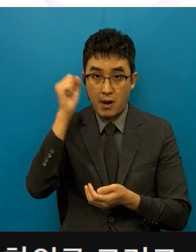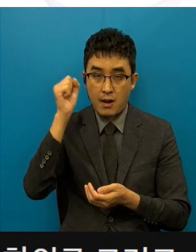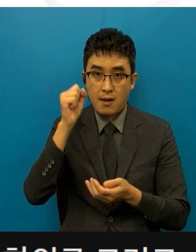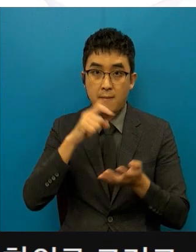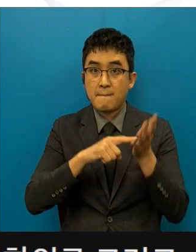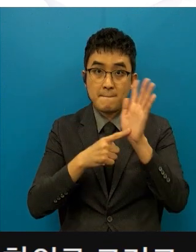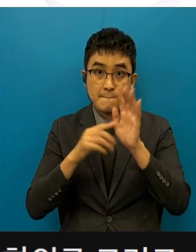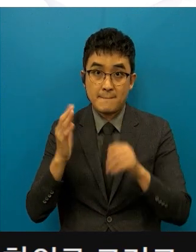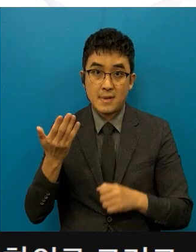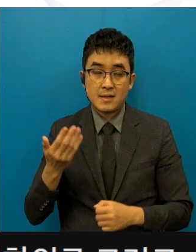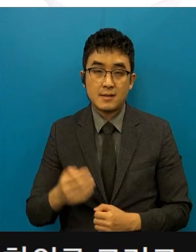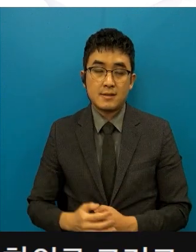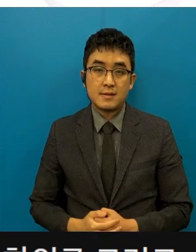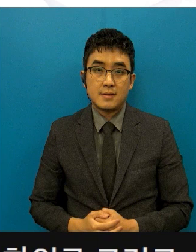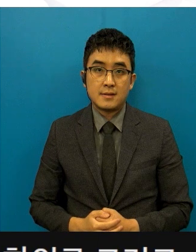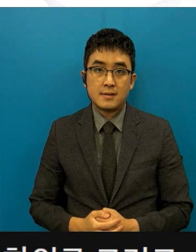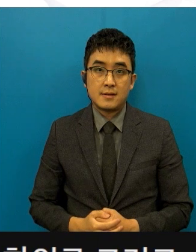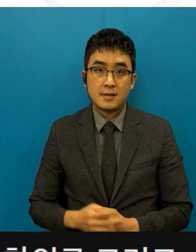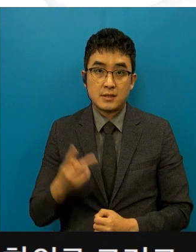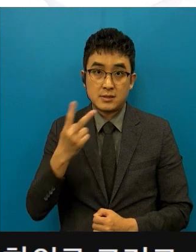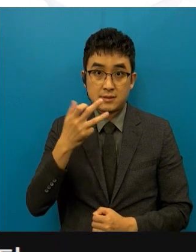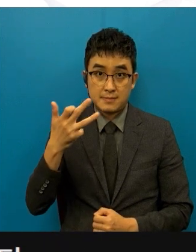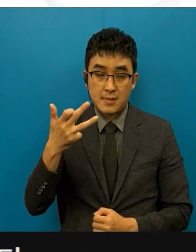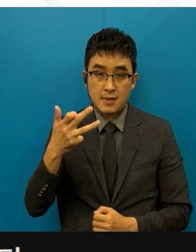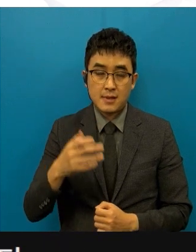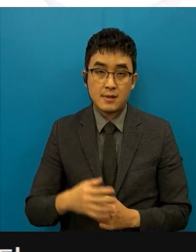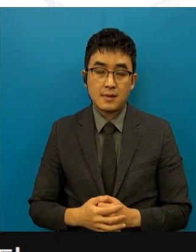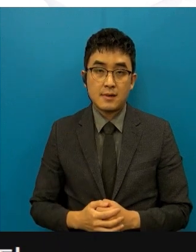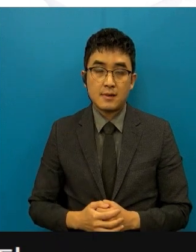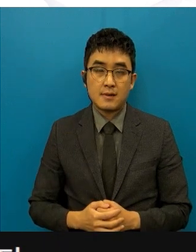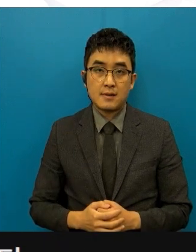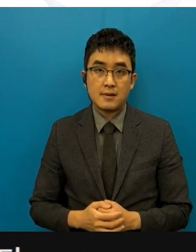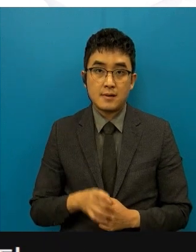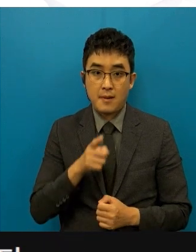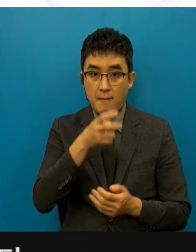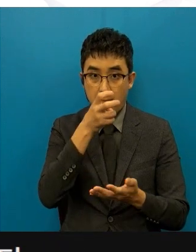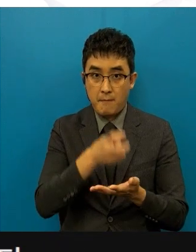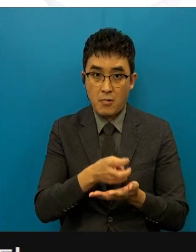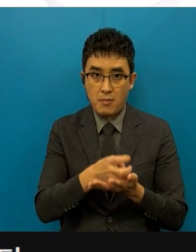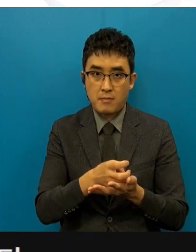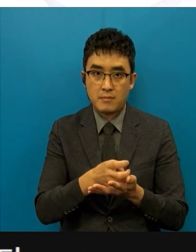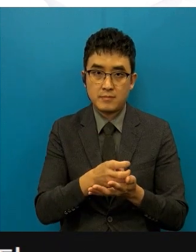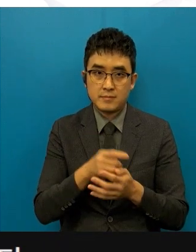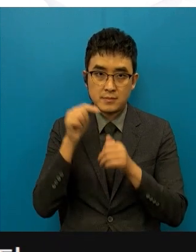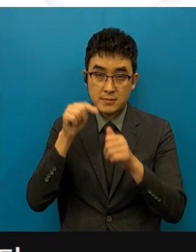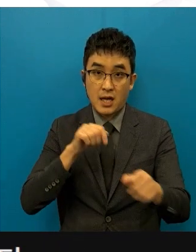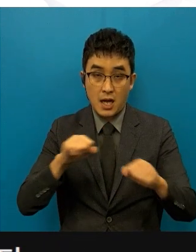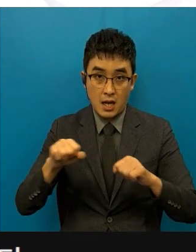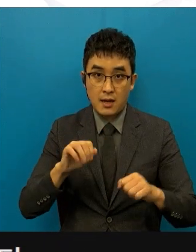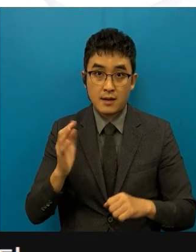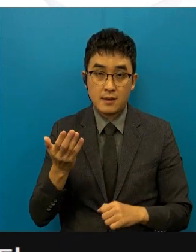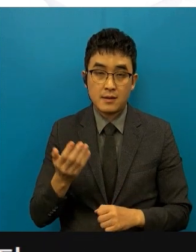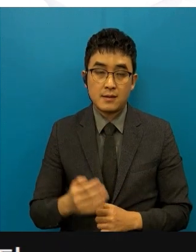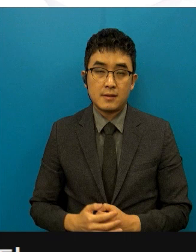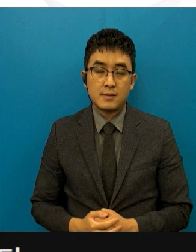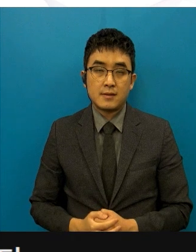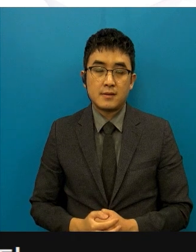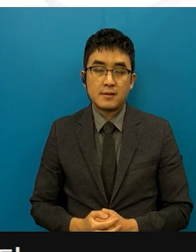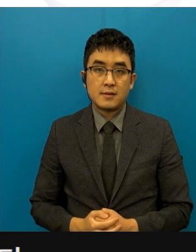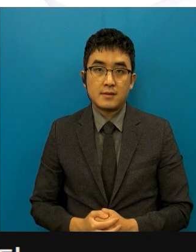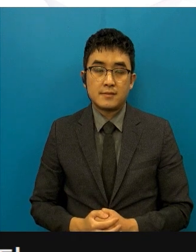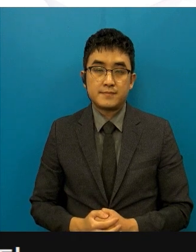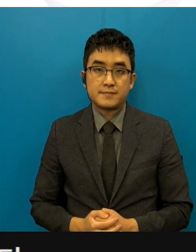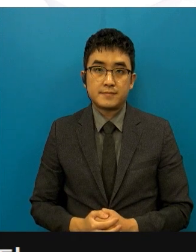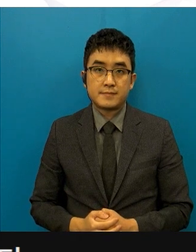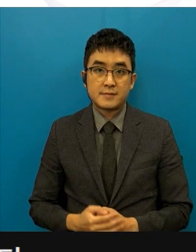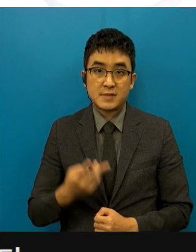2022, the proposal of the revision of this act, newly permitting assisted suicide with dignity